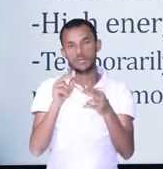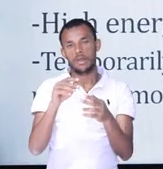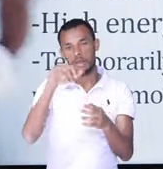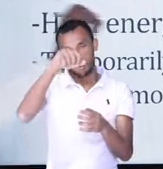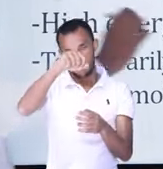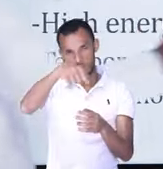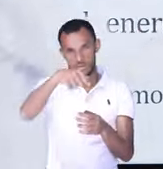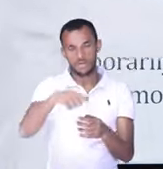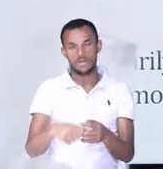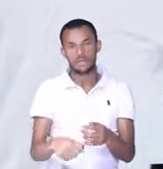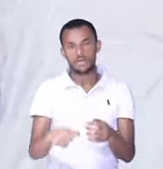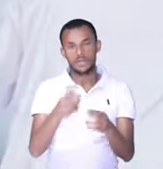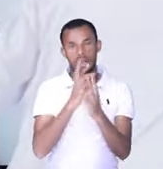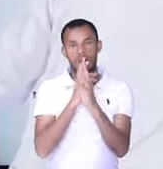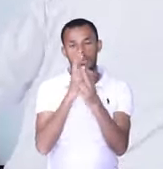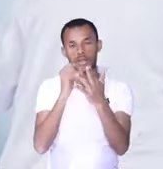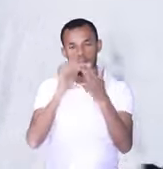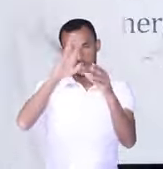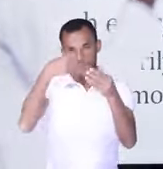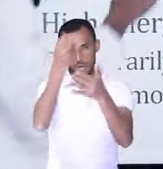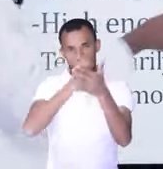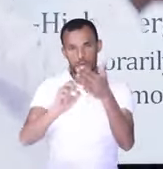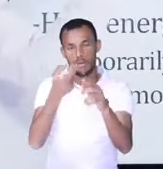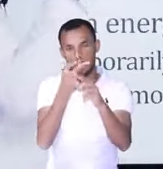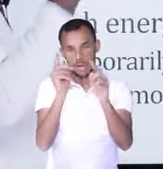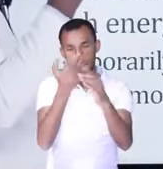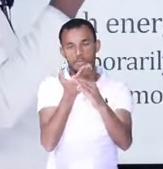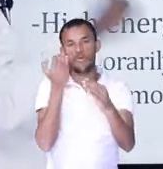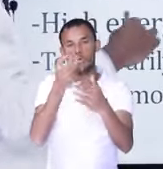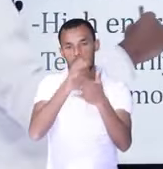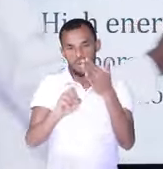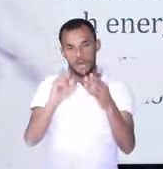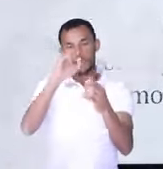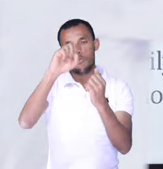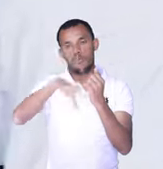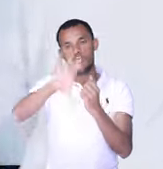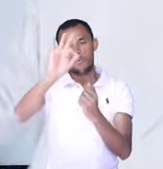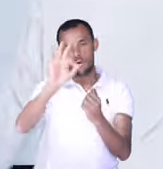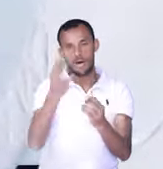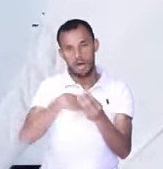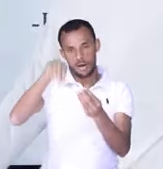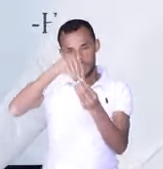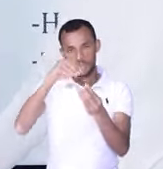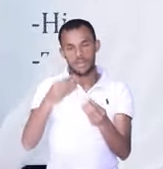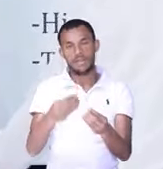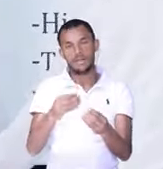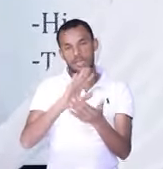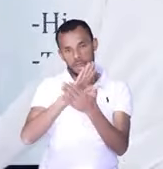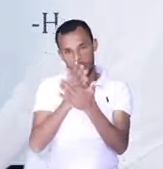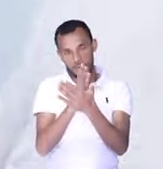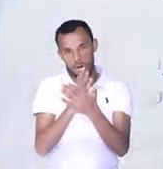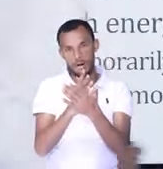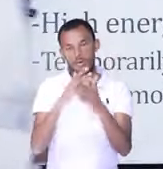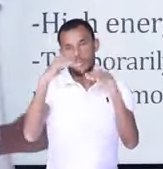Yes, look. A reactant, it gives product. But before product can be formed at the intermediate position,